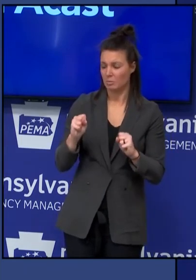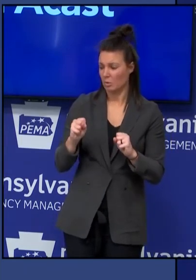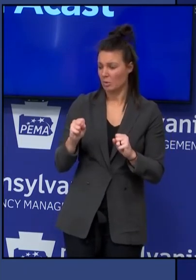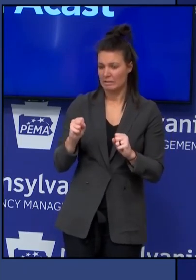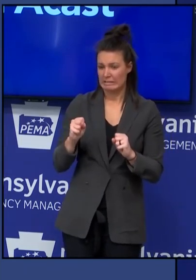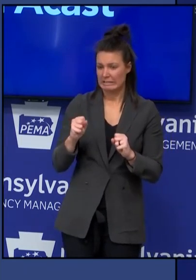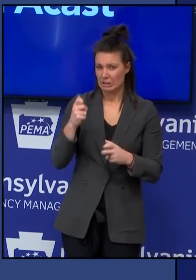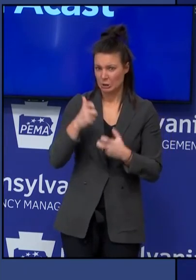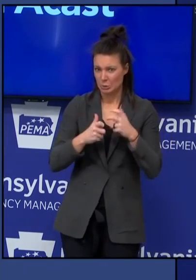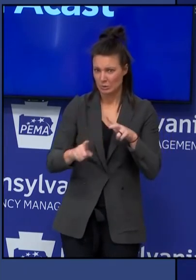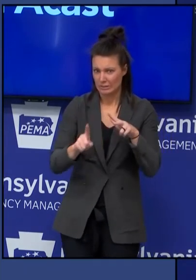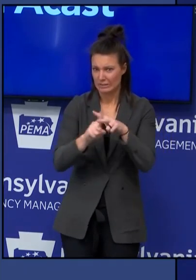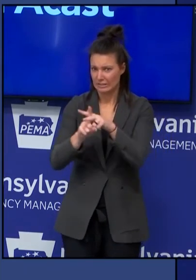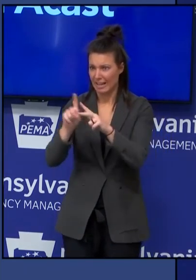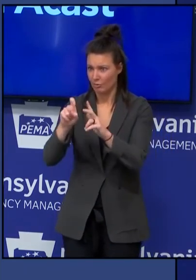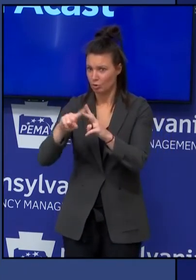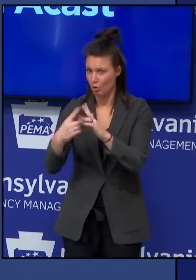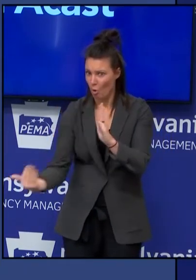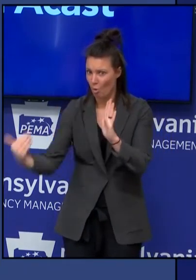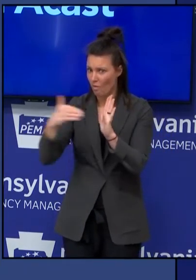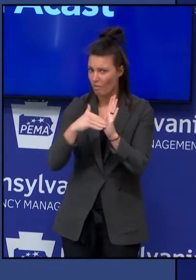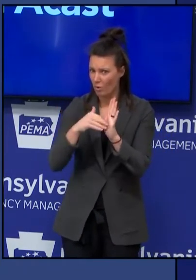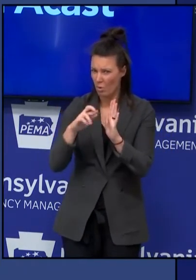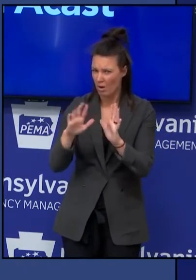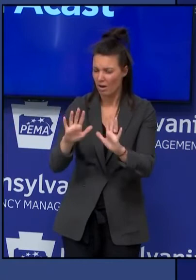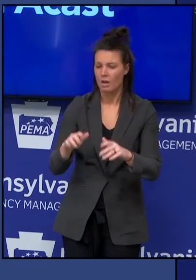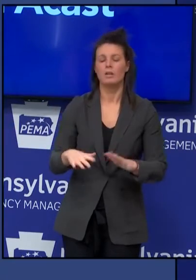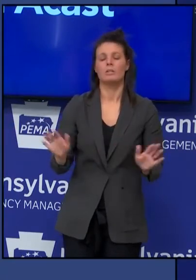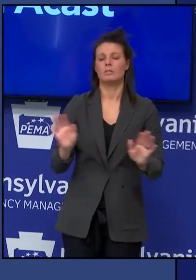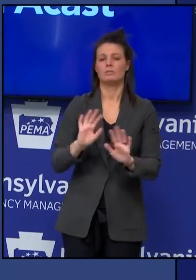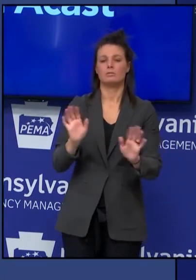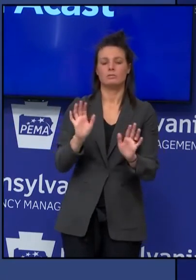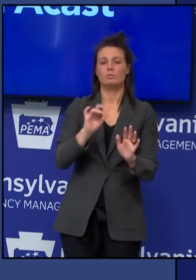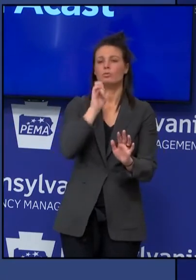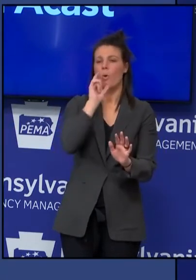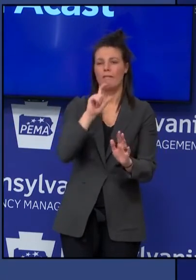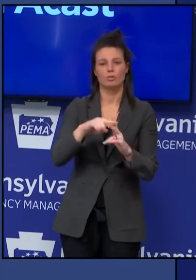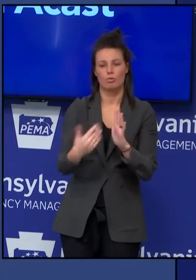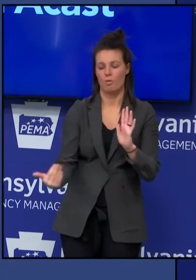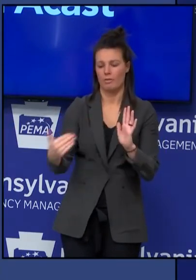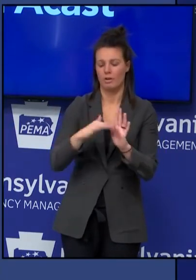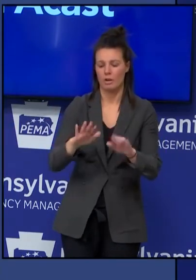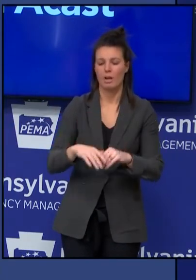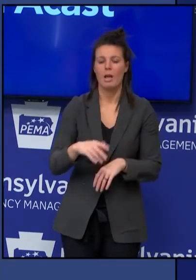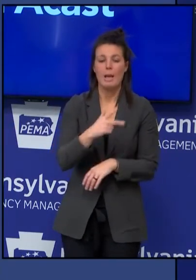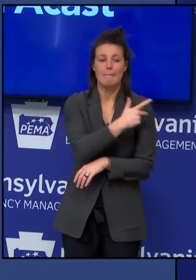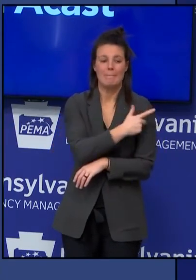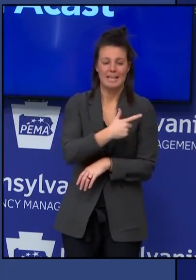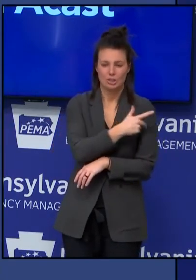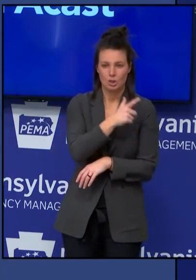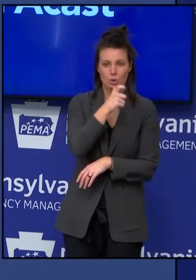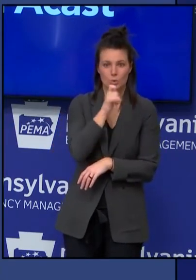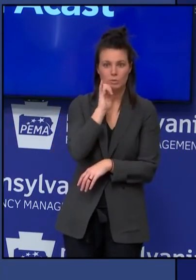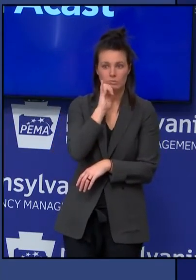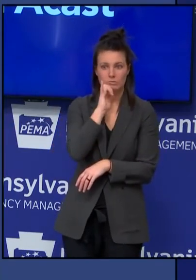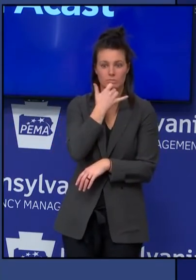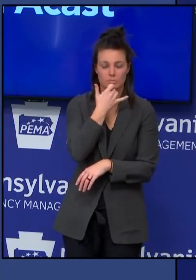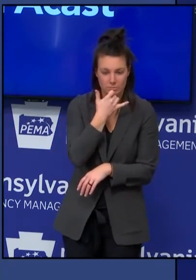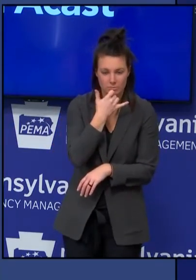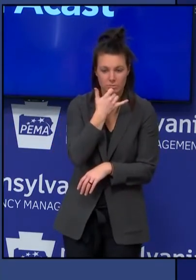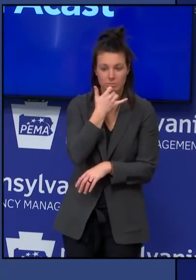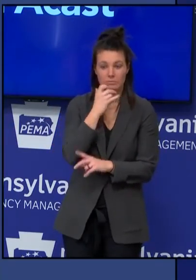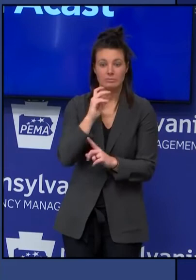start this process all over? No. So there, for patients that had inadvertently